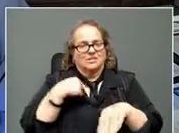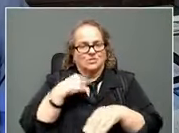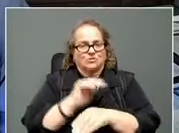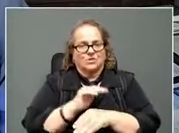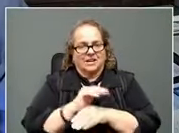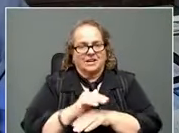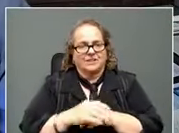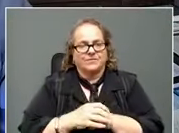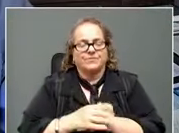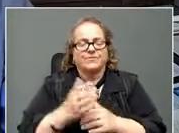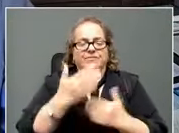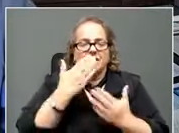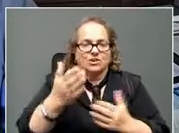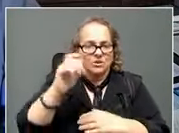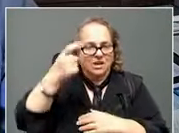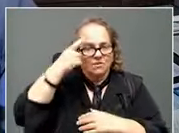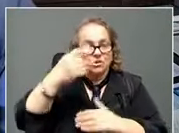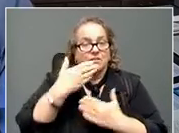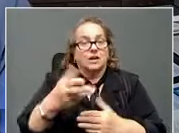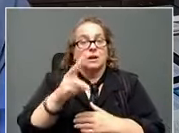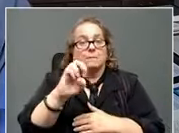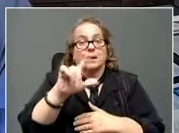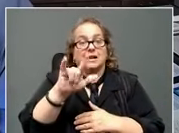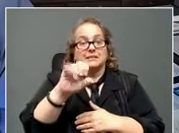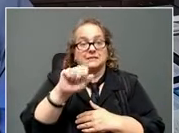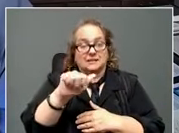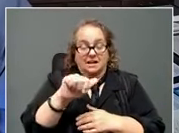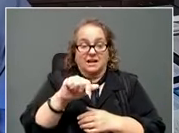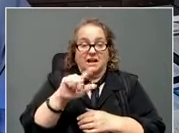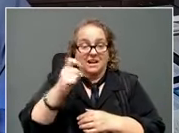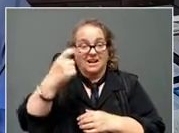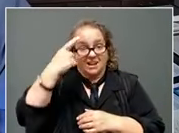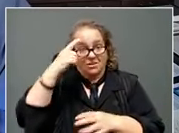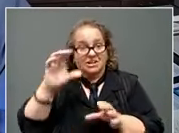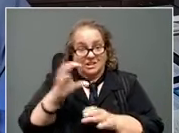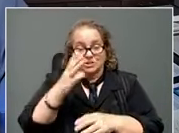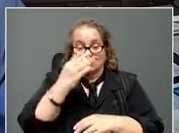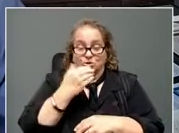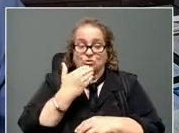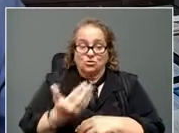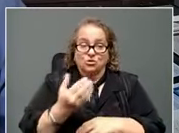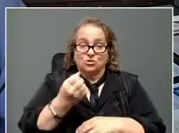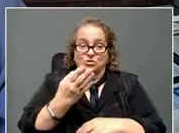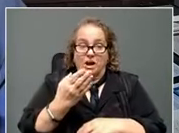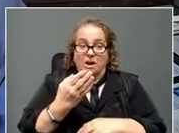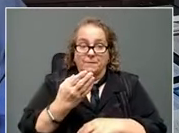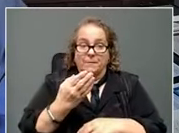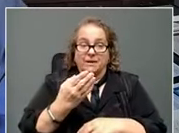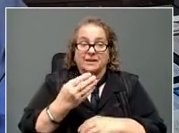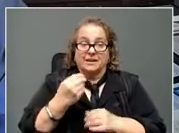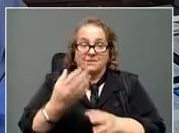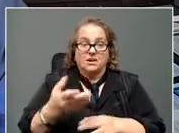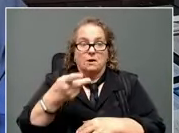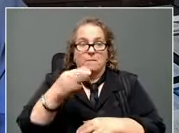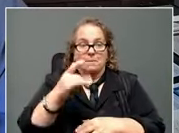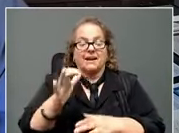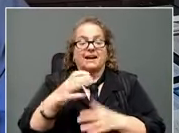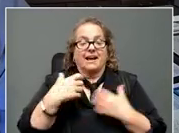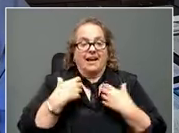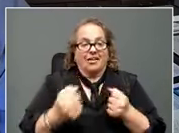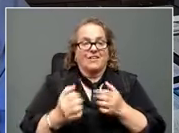Governor, and thank you, Melissa. So I think the governor does a pretty good job as given the public health guidance at this stage of the journey.